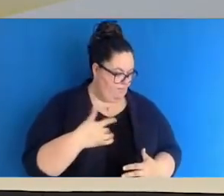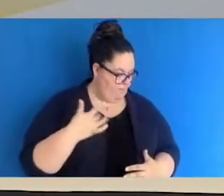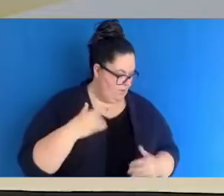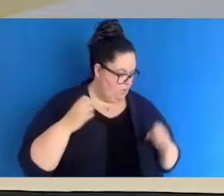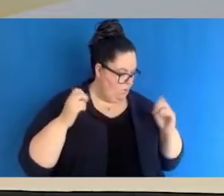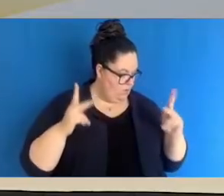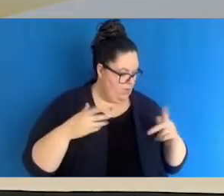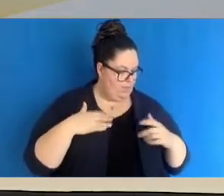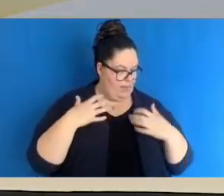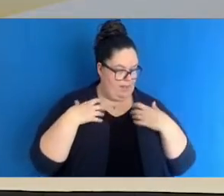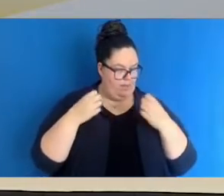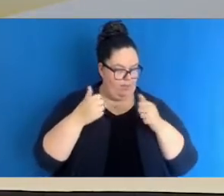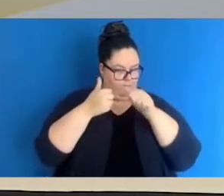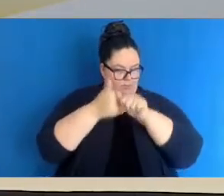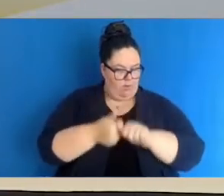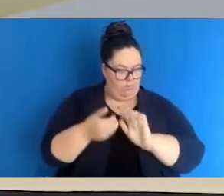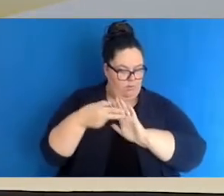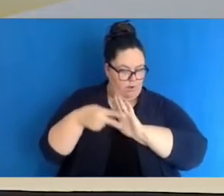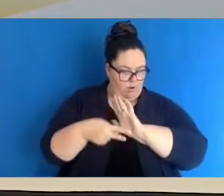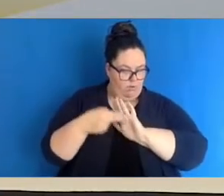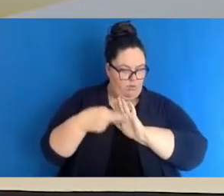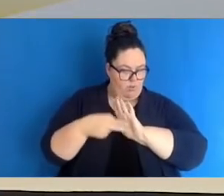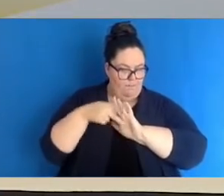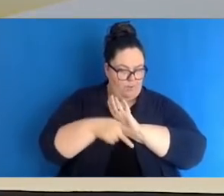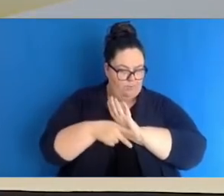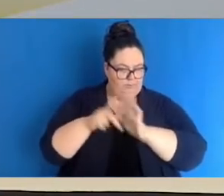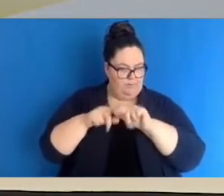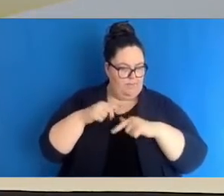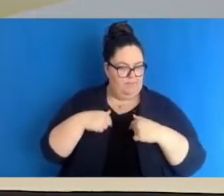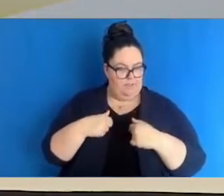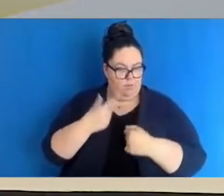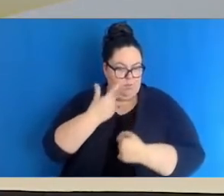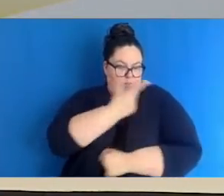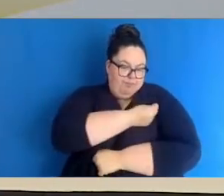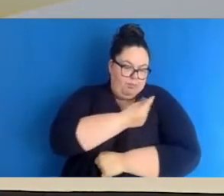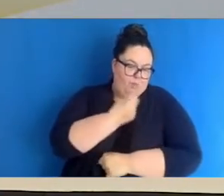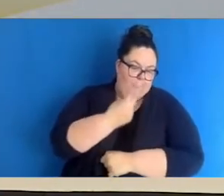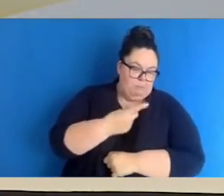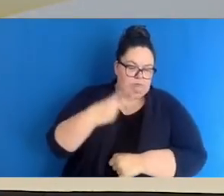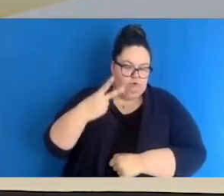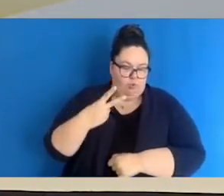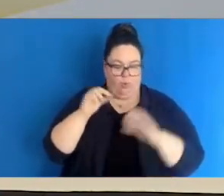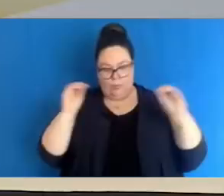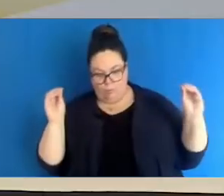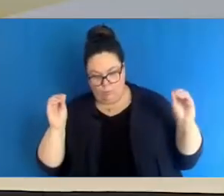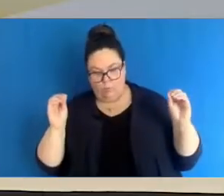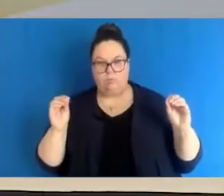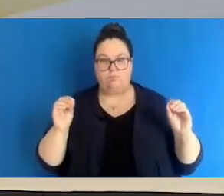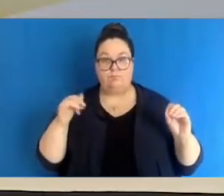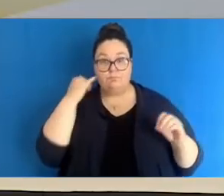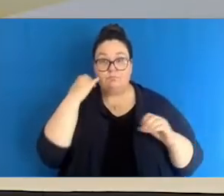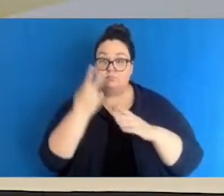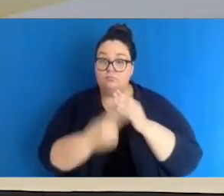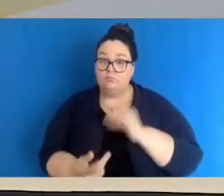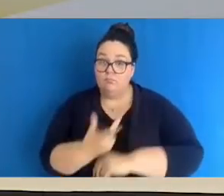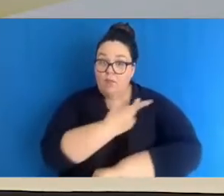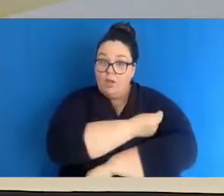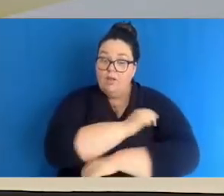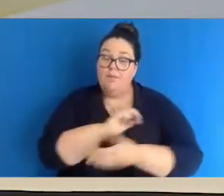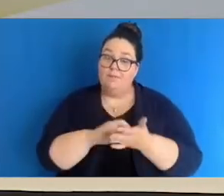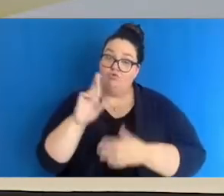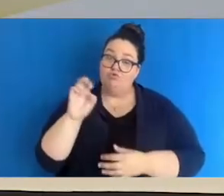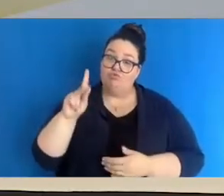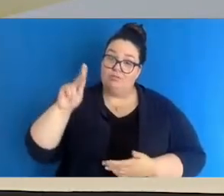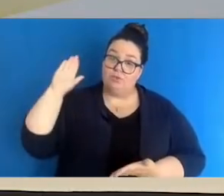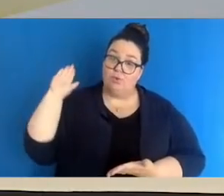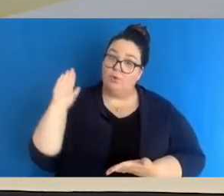we will follow based on our vaccine status. Being fully vaccinated lowers our risk, but we look at